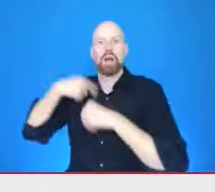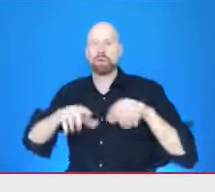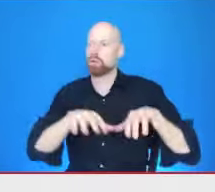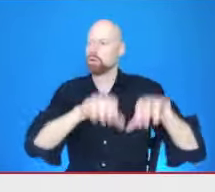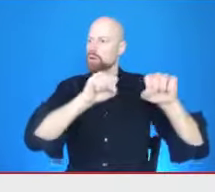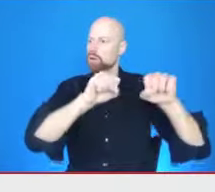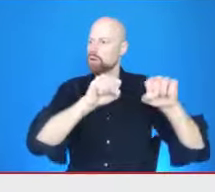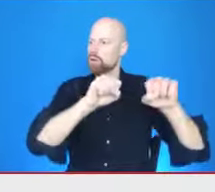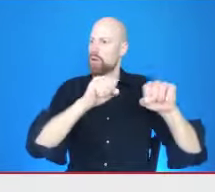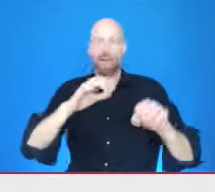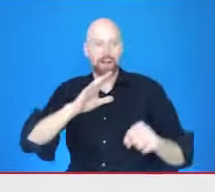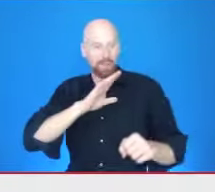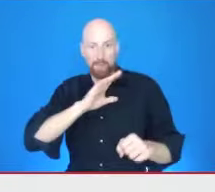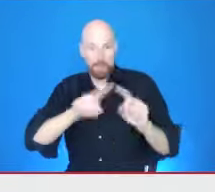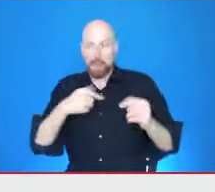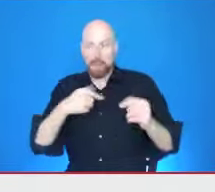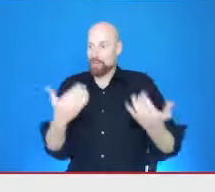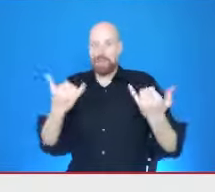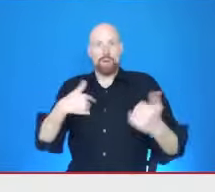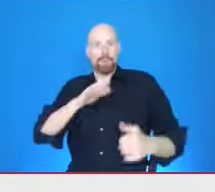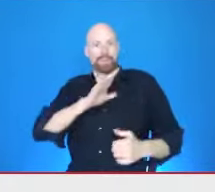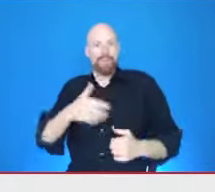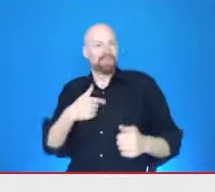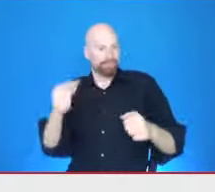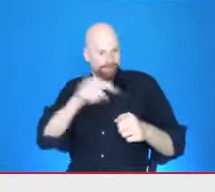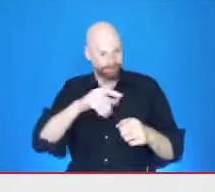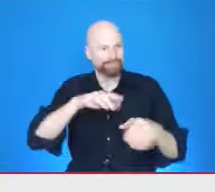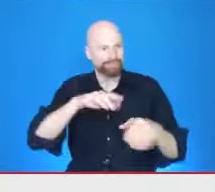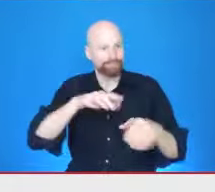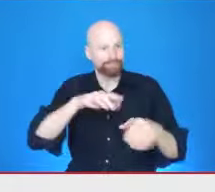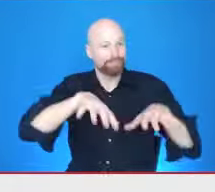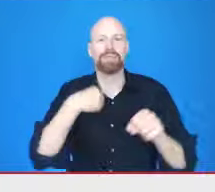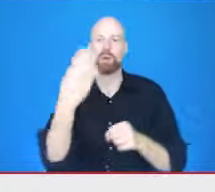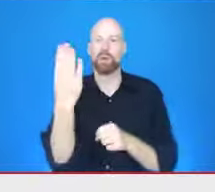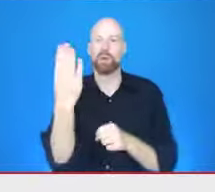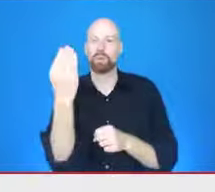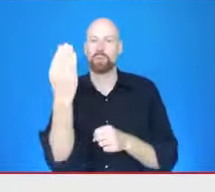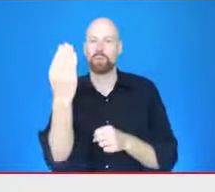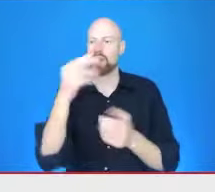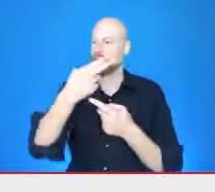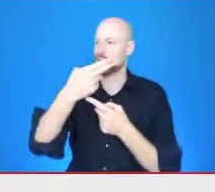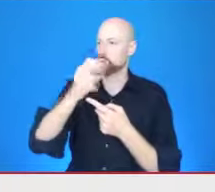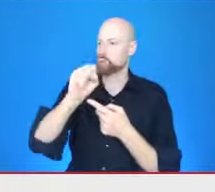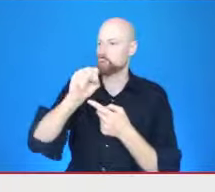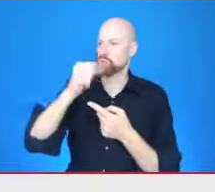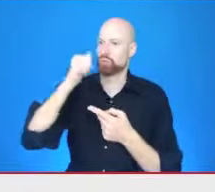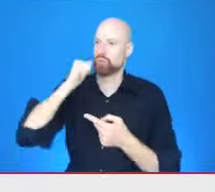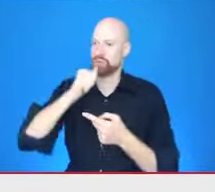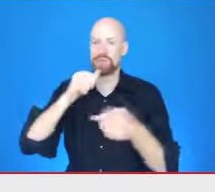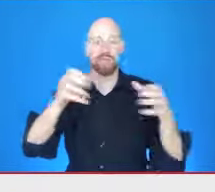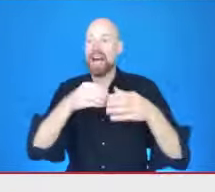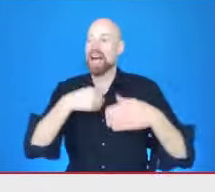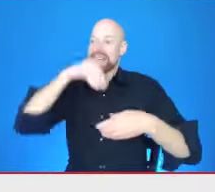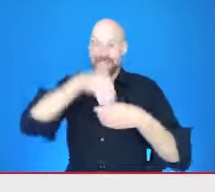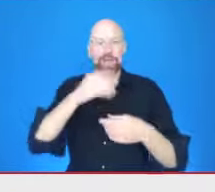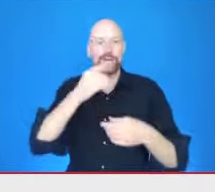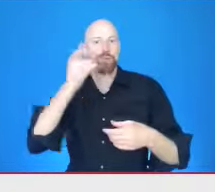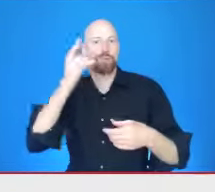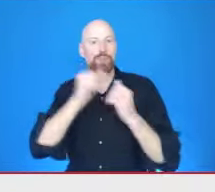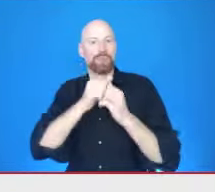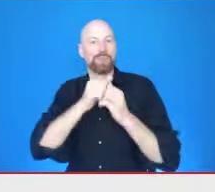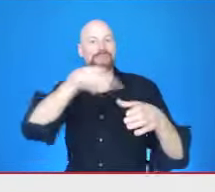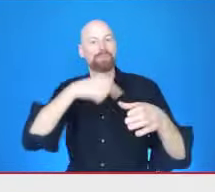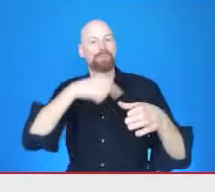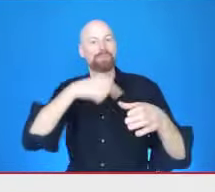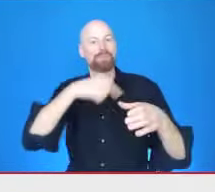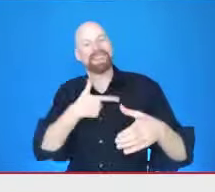Mo, and I'll never know why he took his life or how big or small of a role I played in it, but I do know that he changed my life. If it